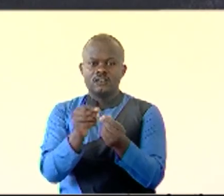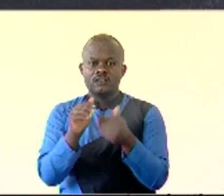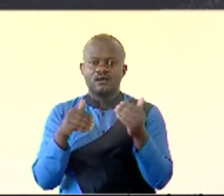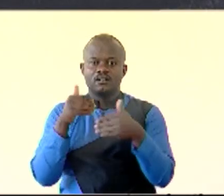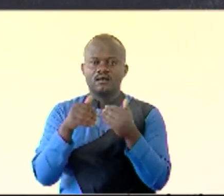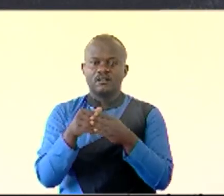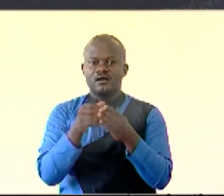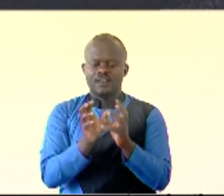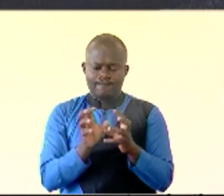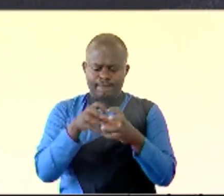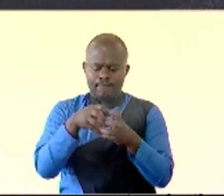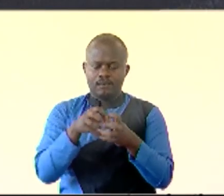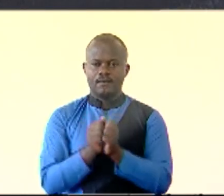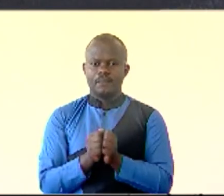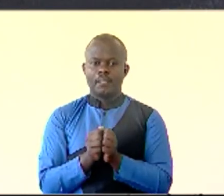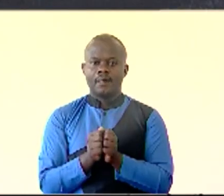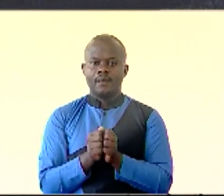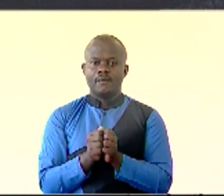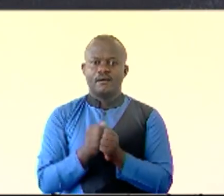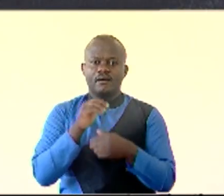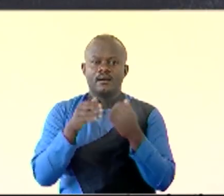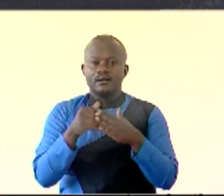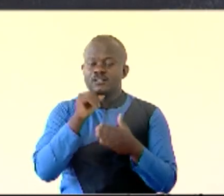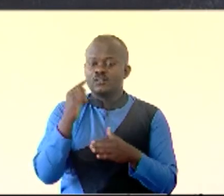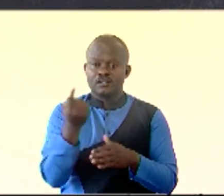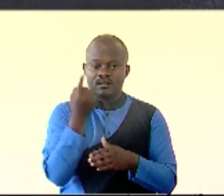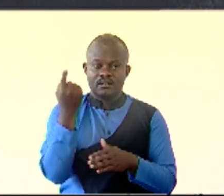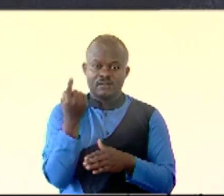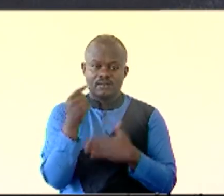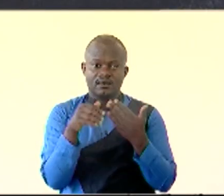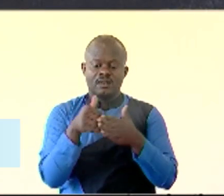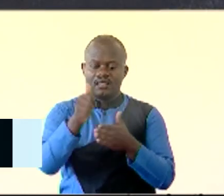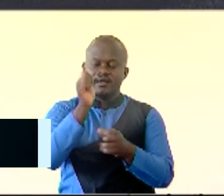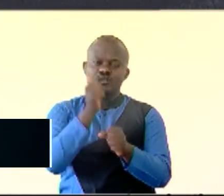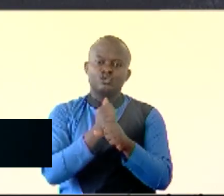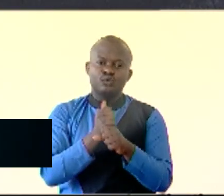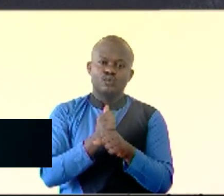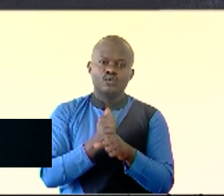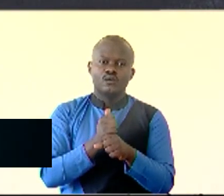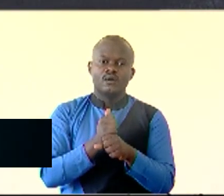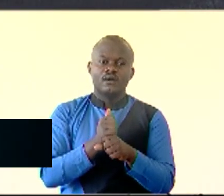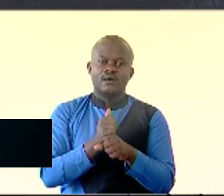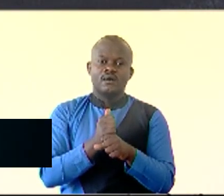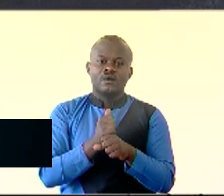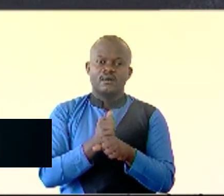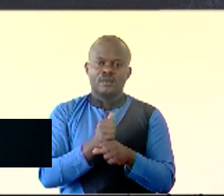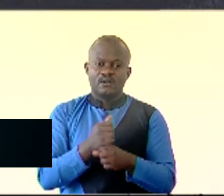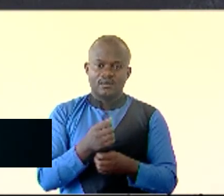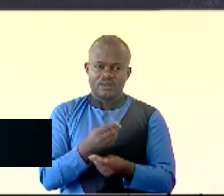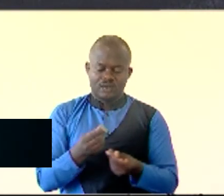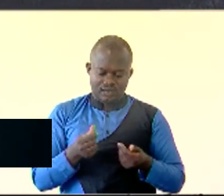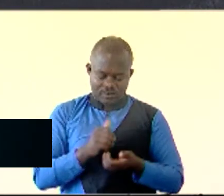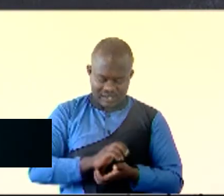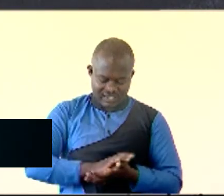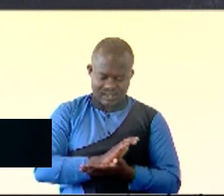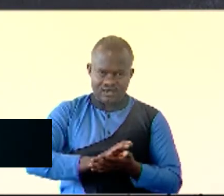engulf them. Phagocytes, not only that, they do release digestive enzyme. These digestive